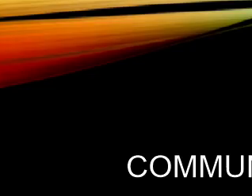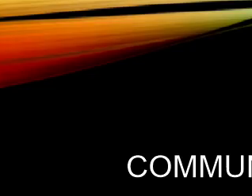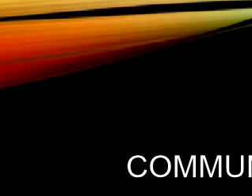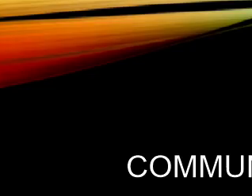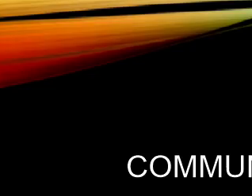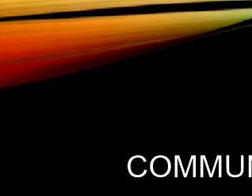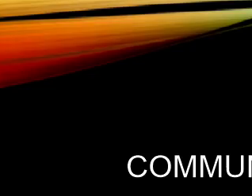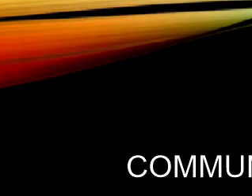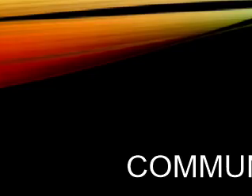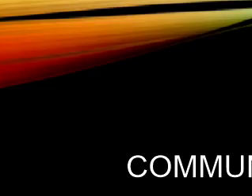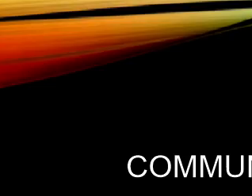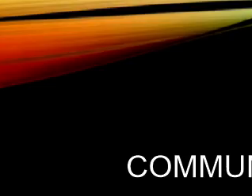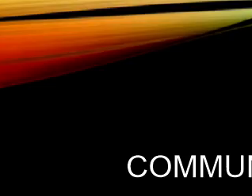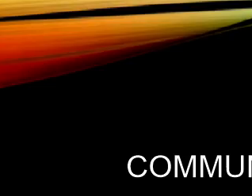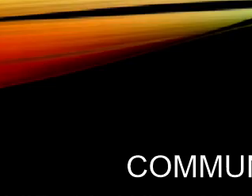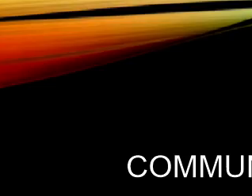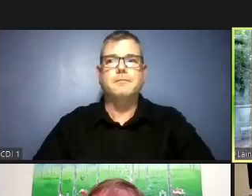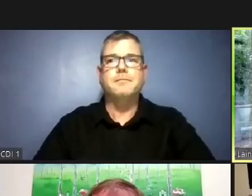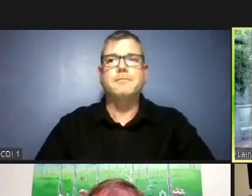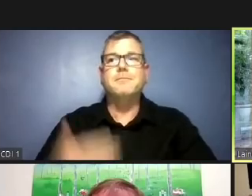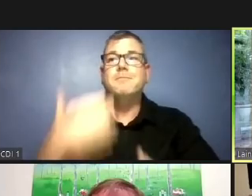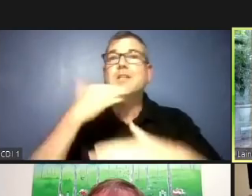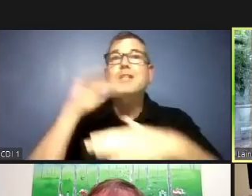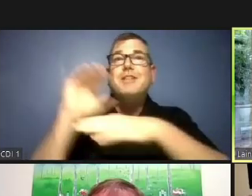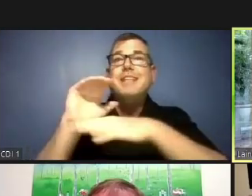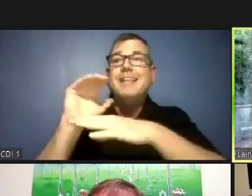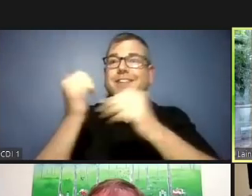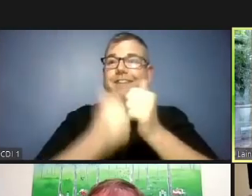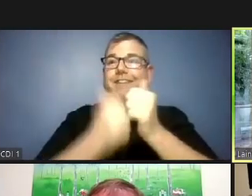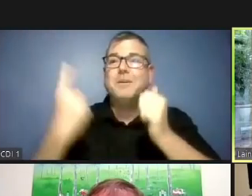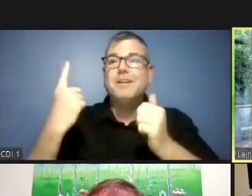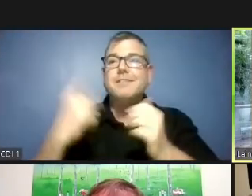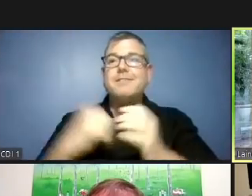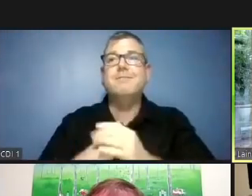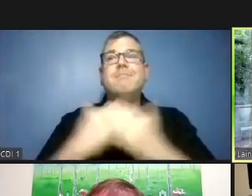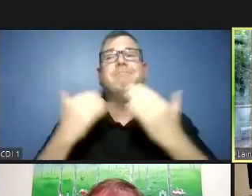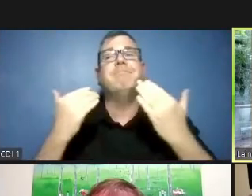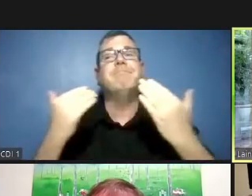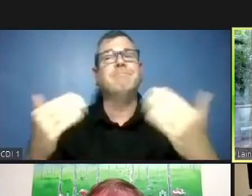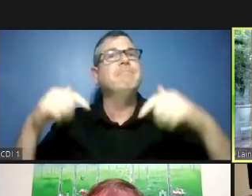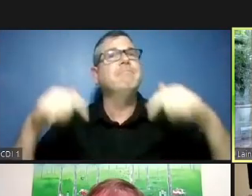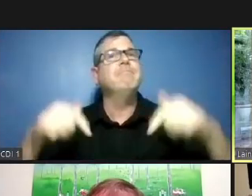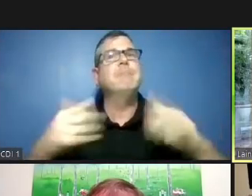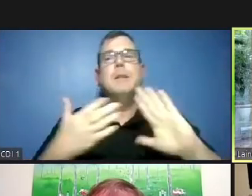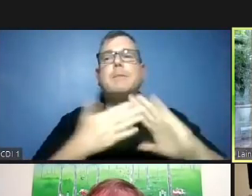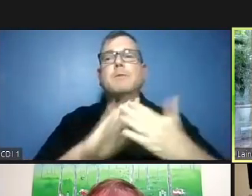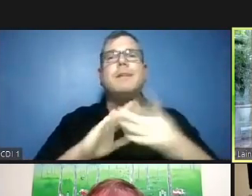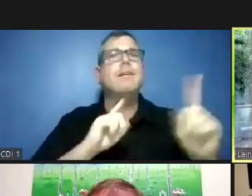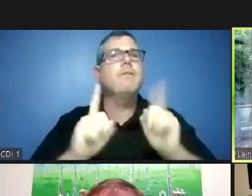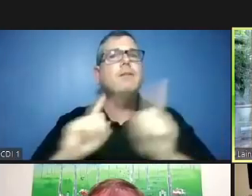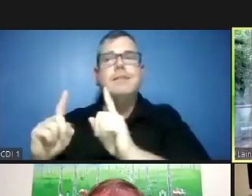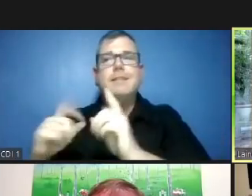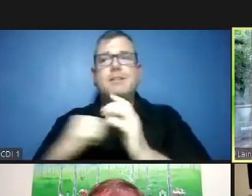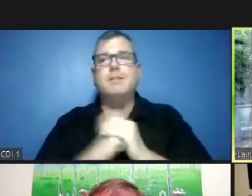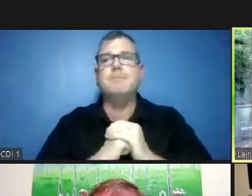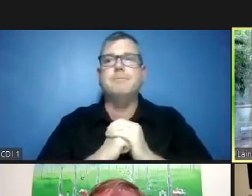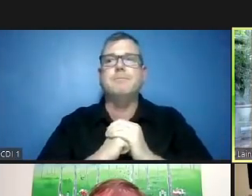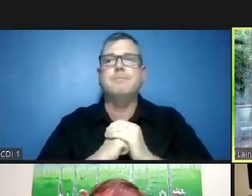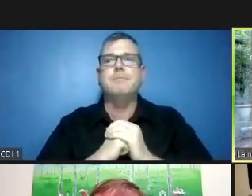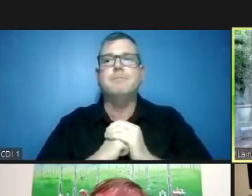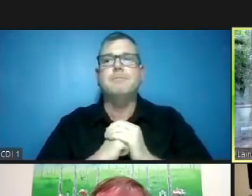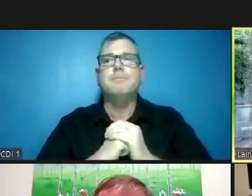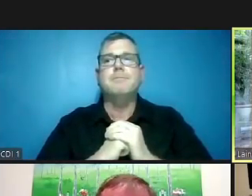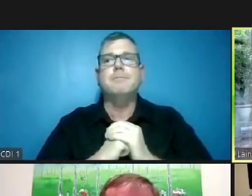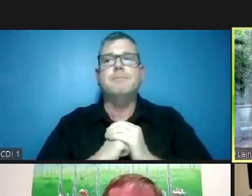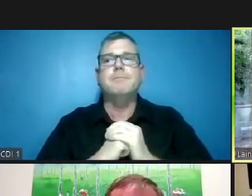And good evening, everyone, and welcome to this community conversation event hosted by the County of Marin and Marin Health and Human Services.